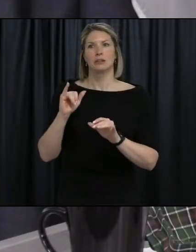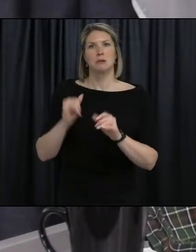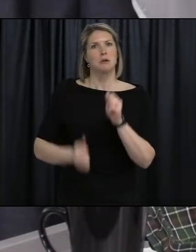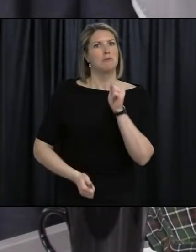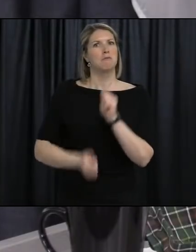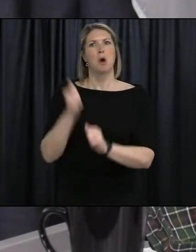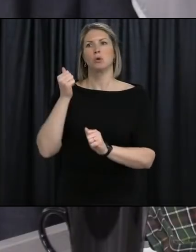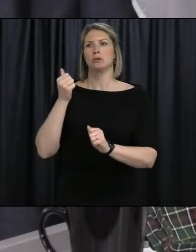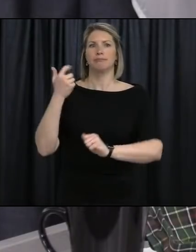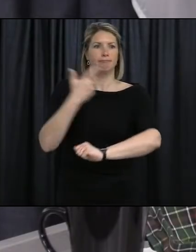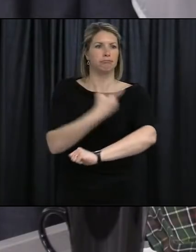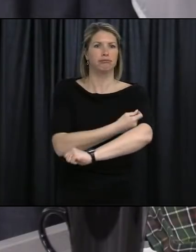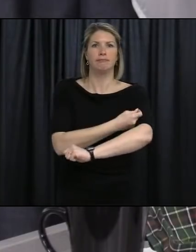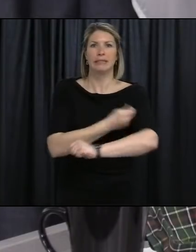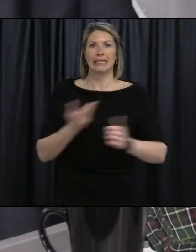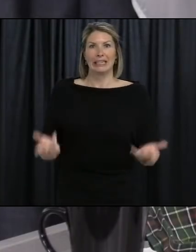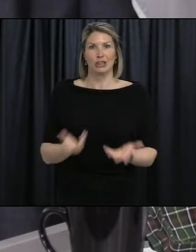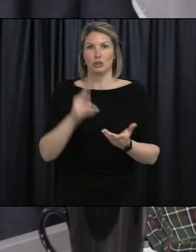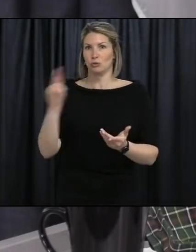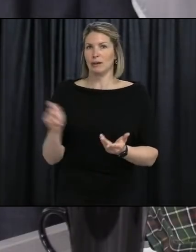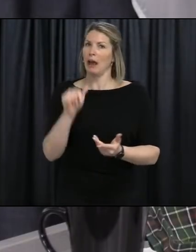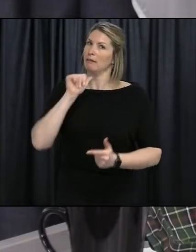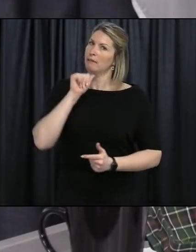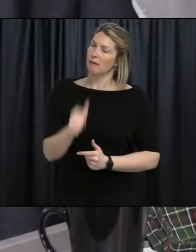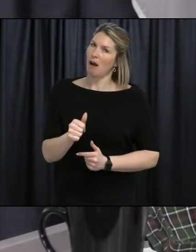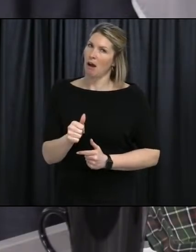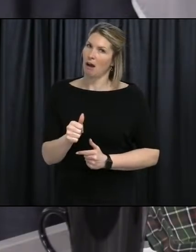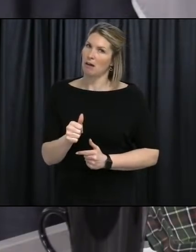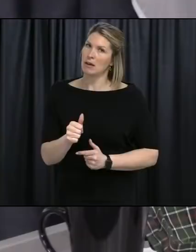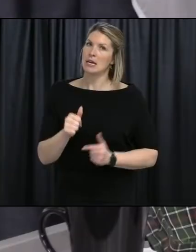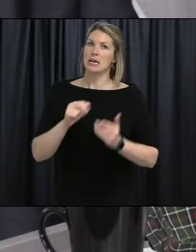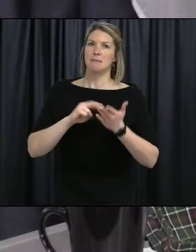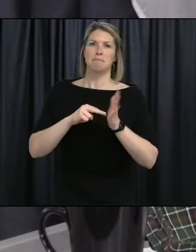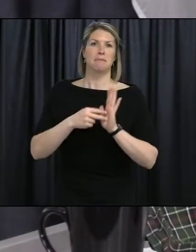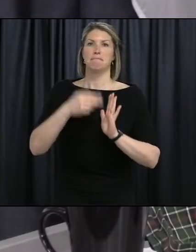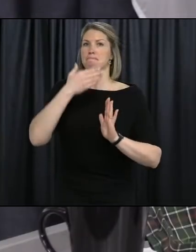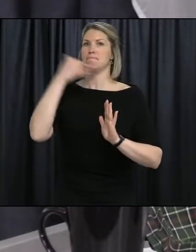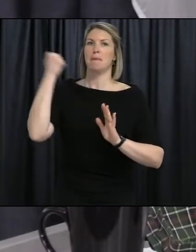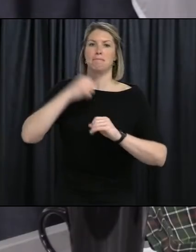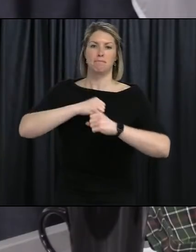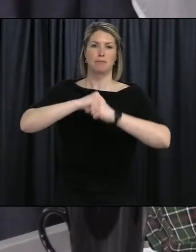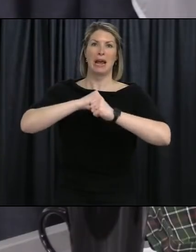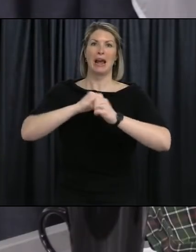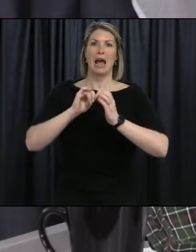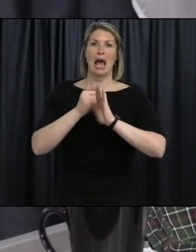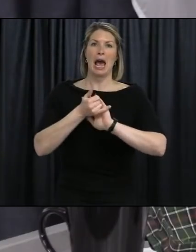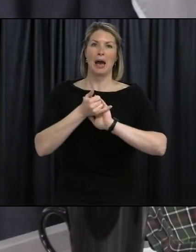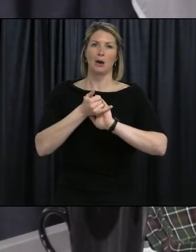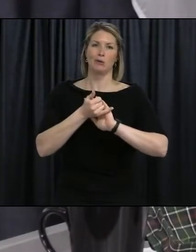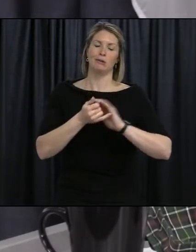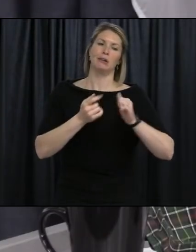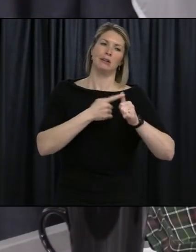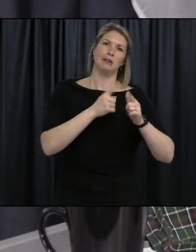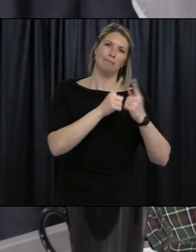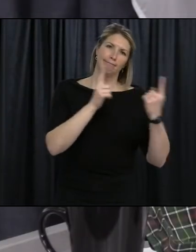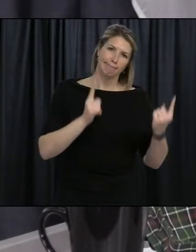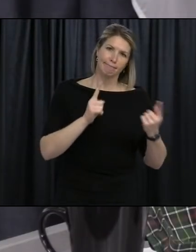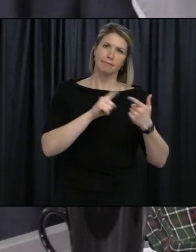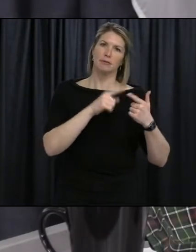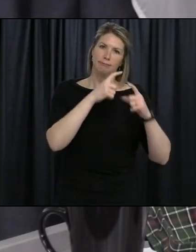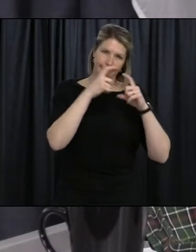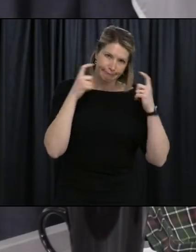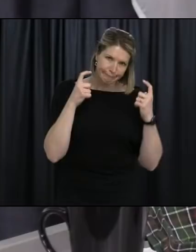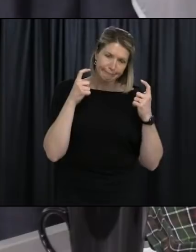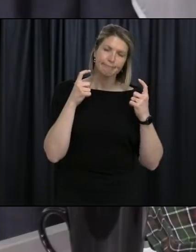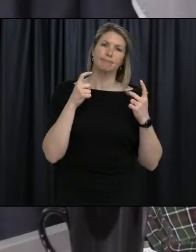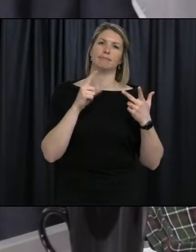we still have to consider public health as our first line of defense against COVID-19. So again, keep